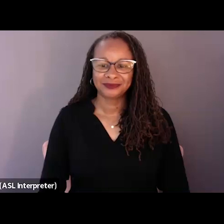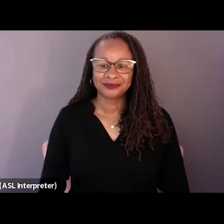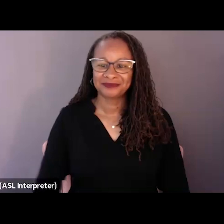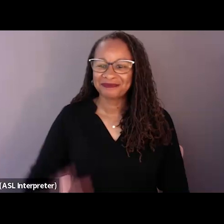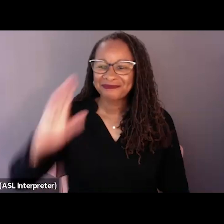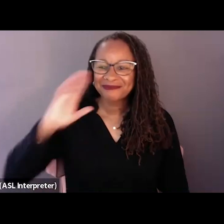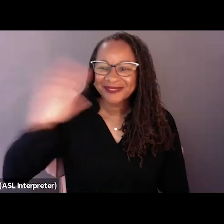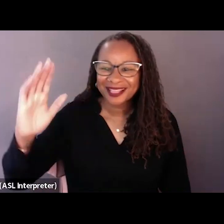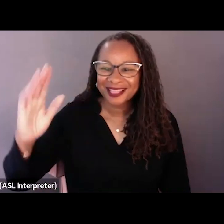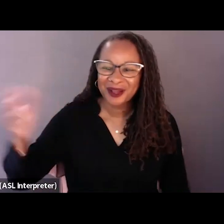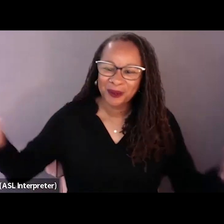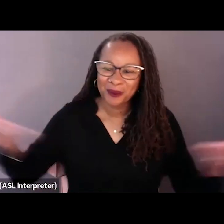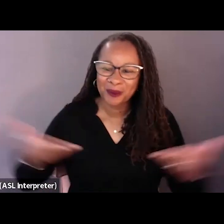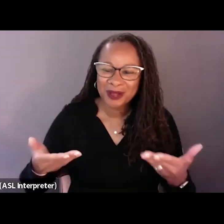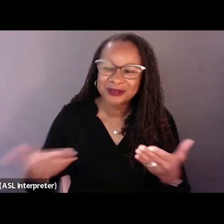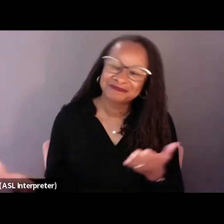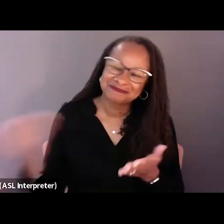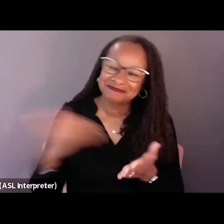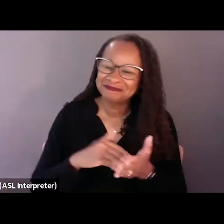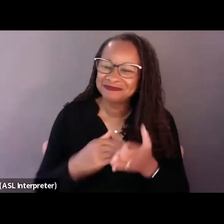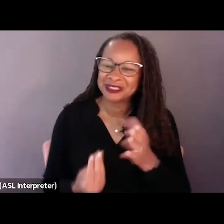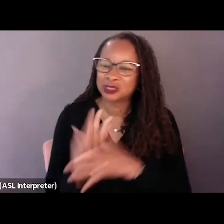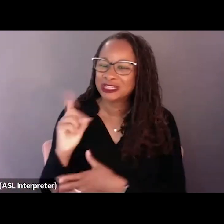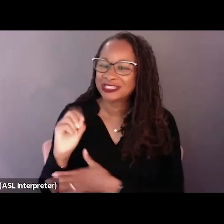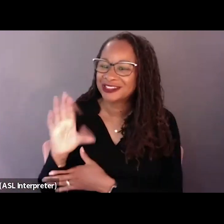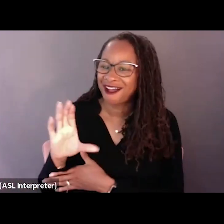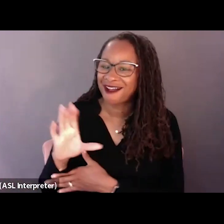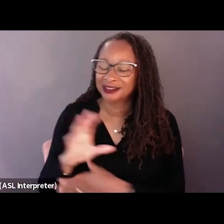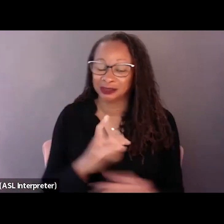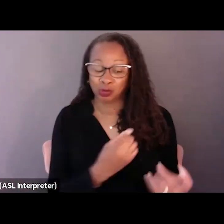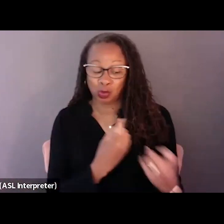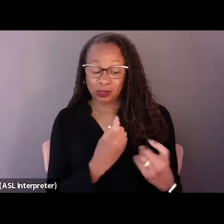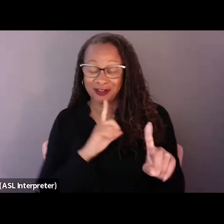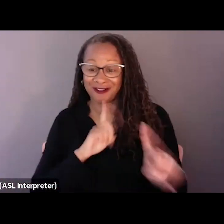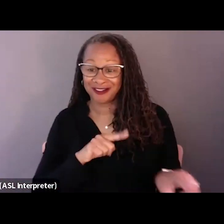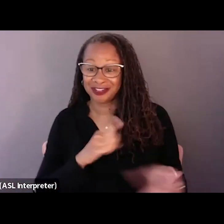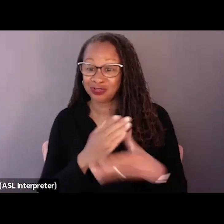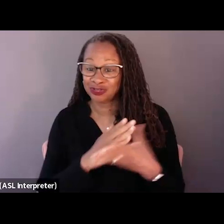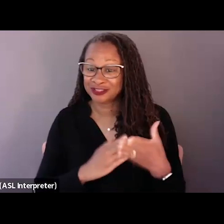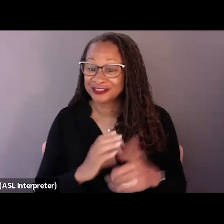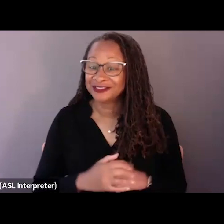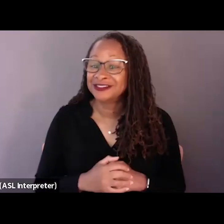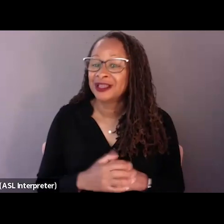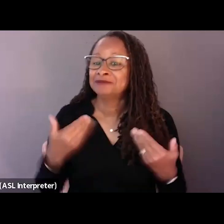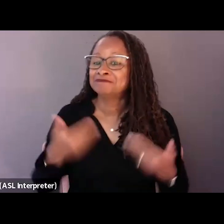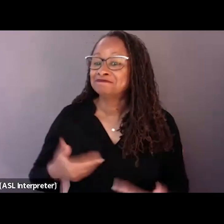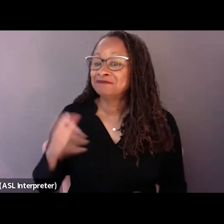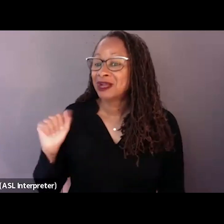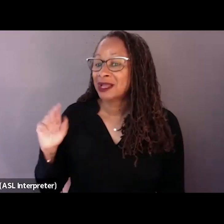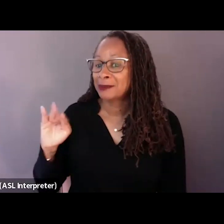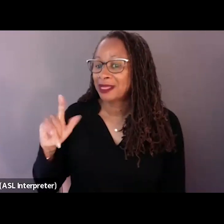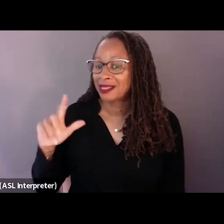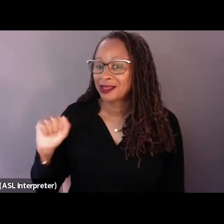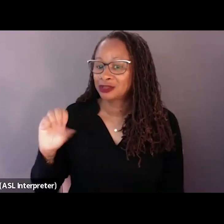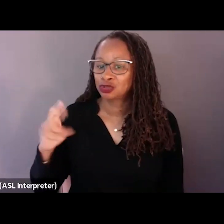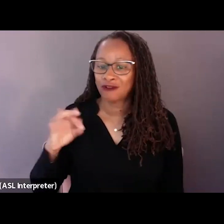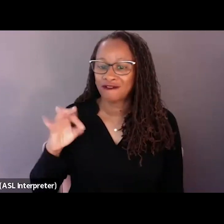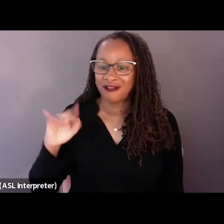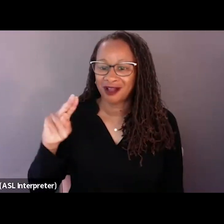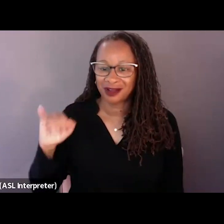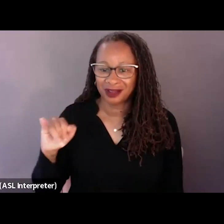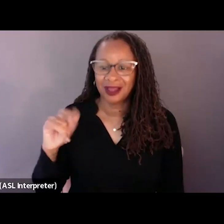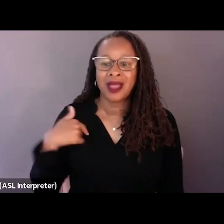Hello and welcome to another SpringDocs Q&A. My name is Camilia Schofani and I'm the Director of